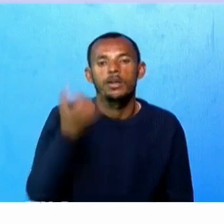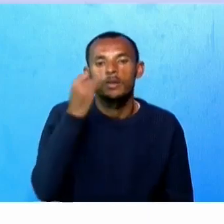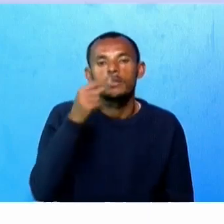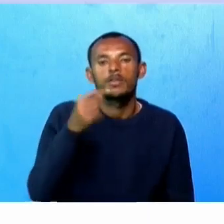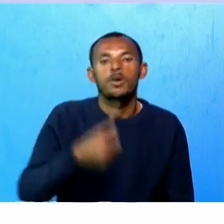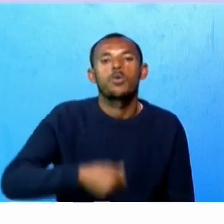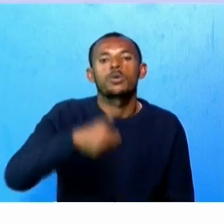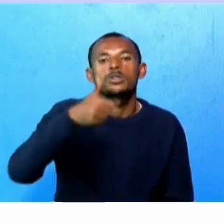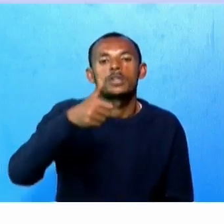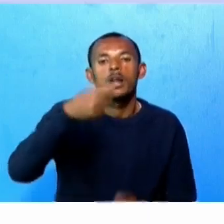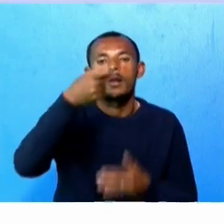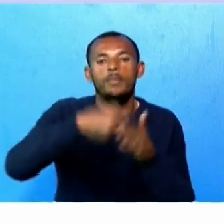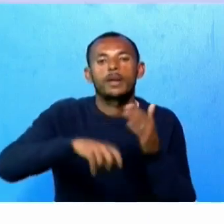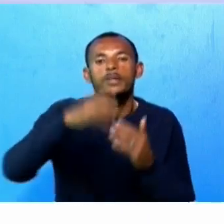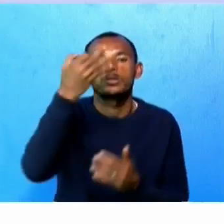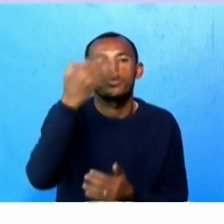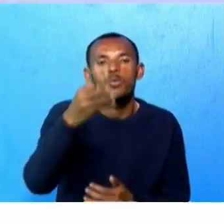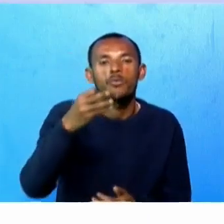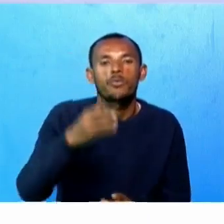price of